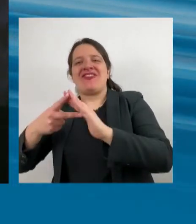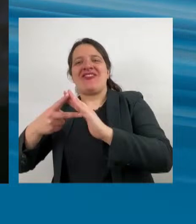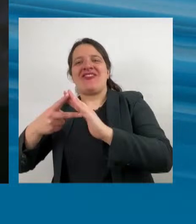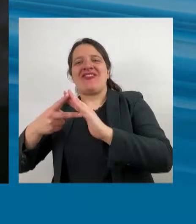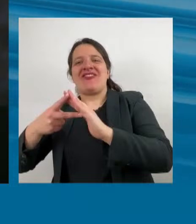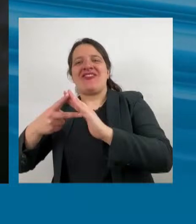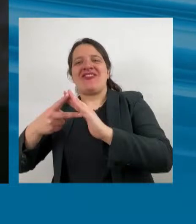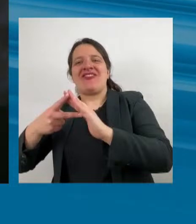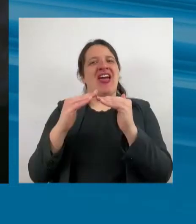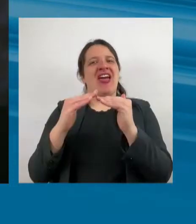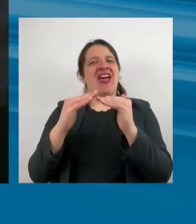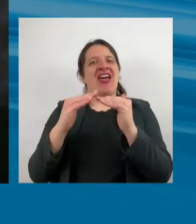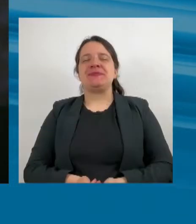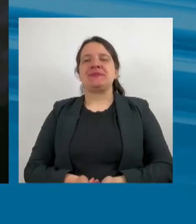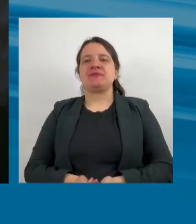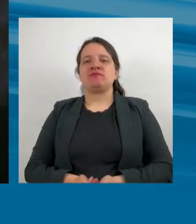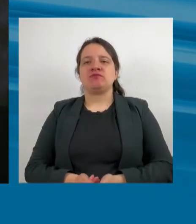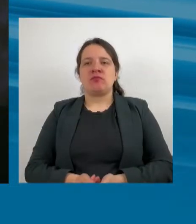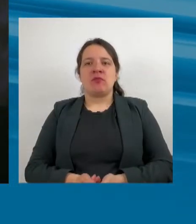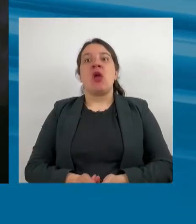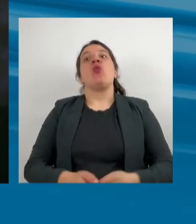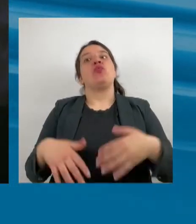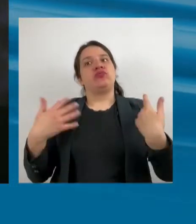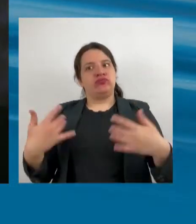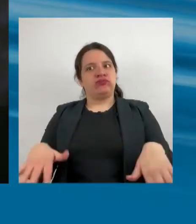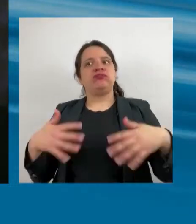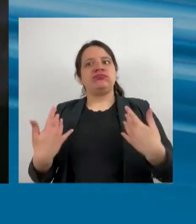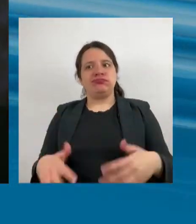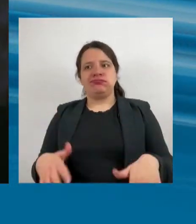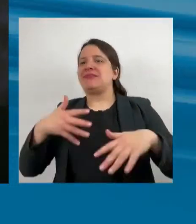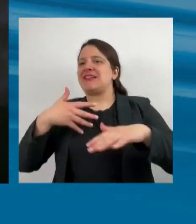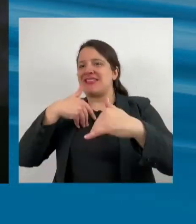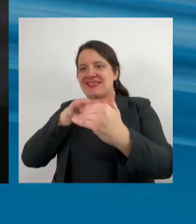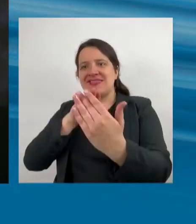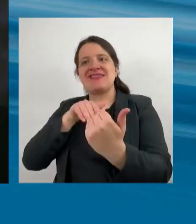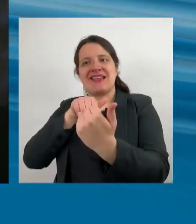that is done, there's more equality.